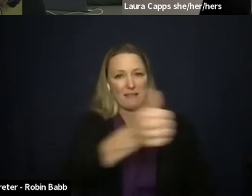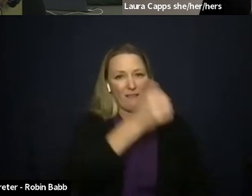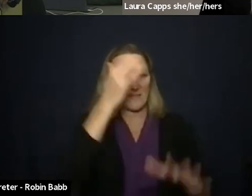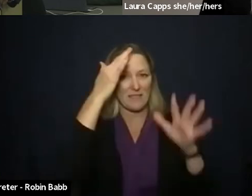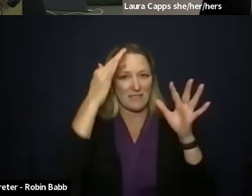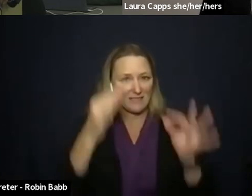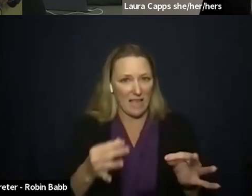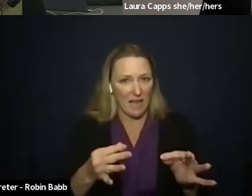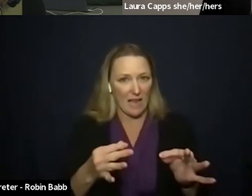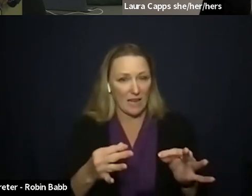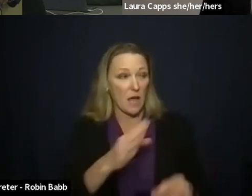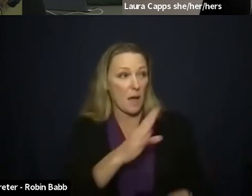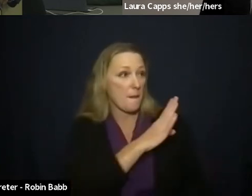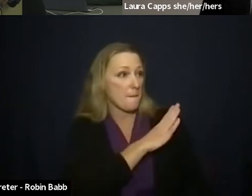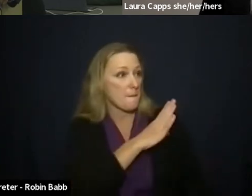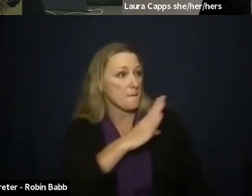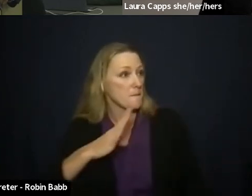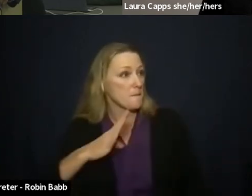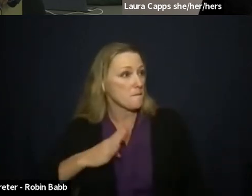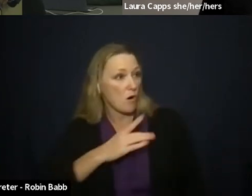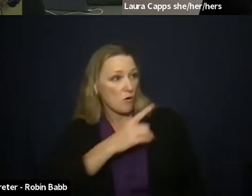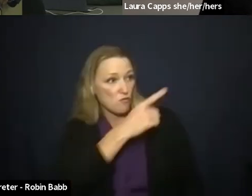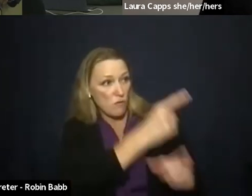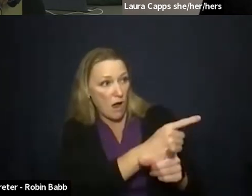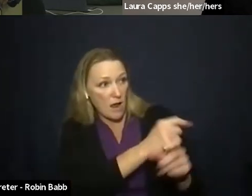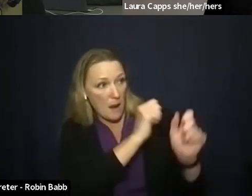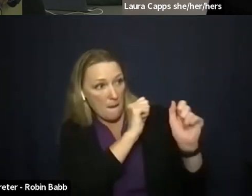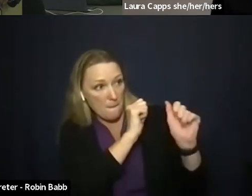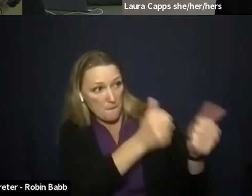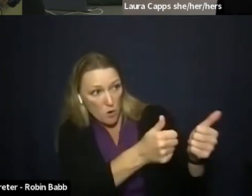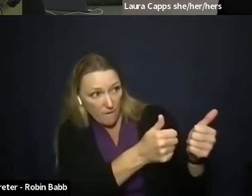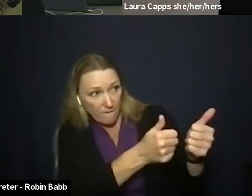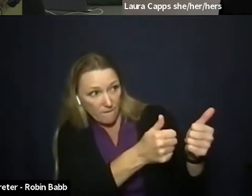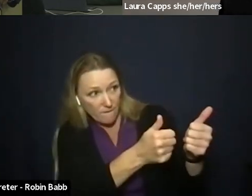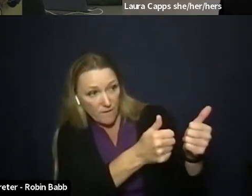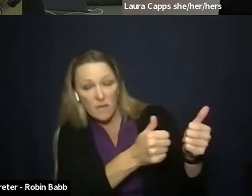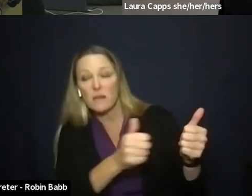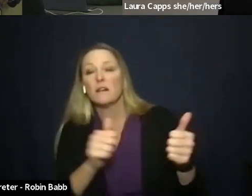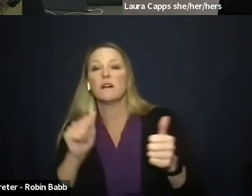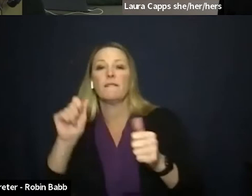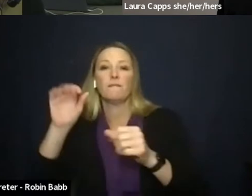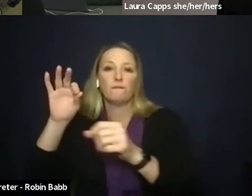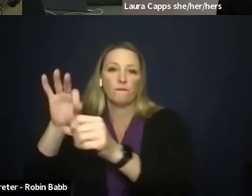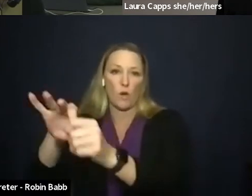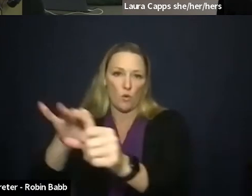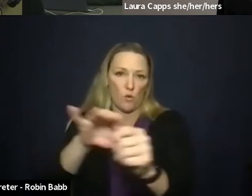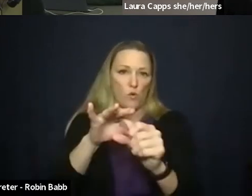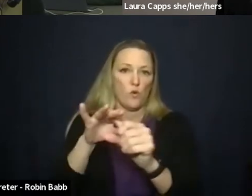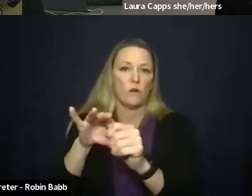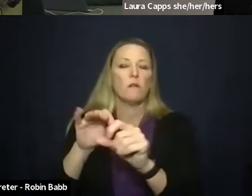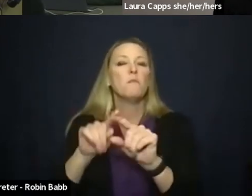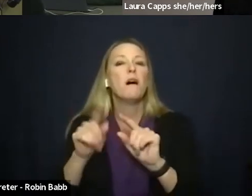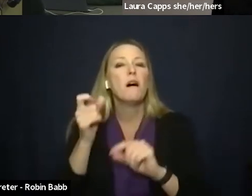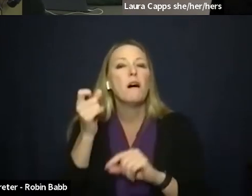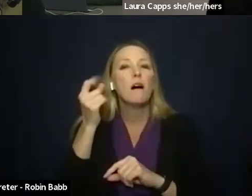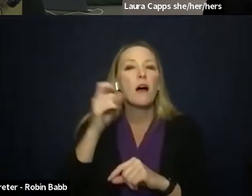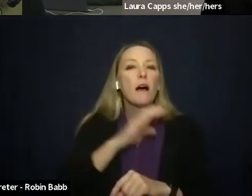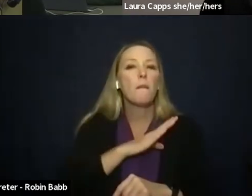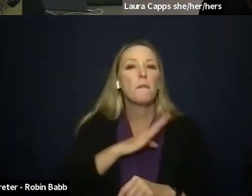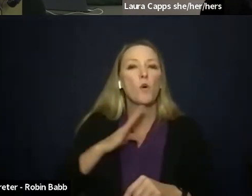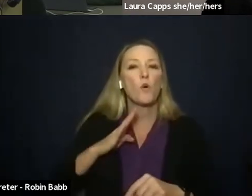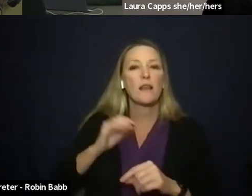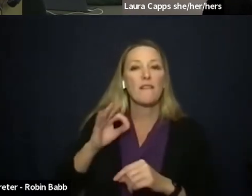elected board is supported by the voters however the state board of education will